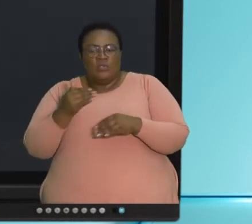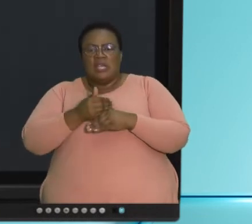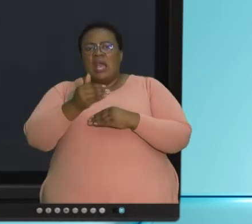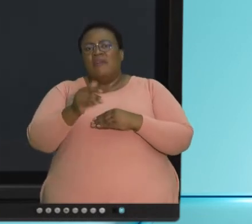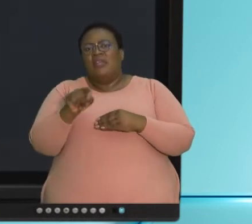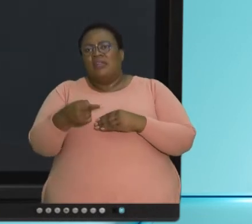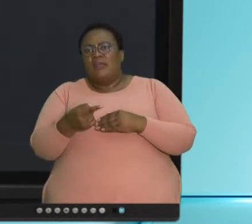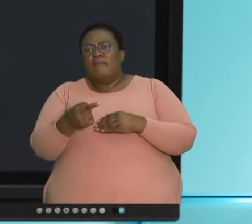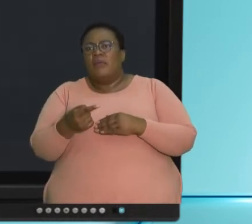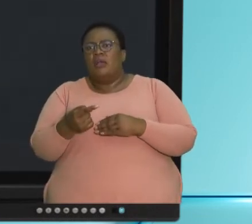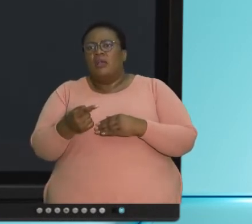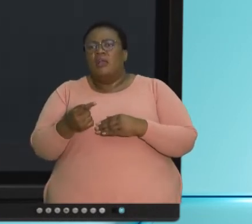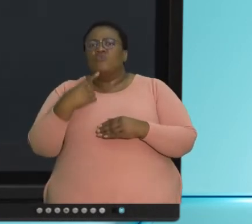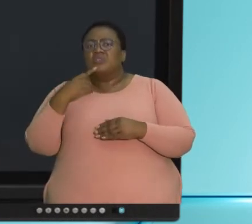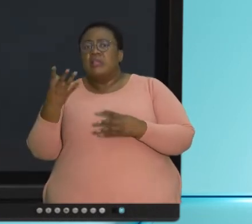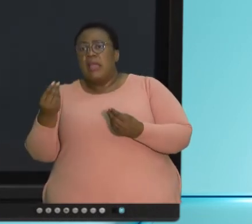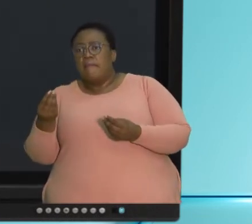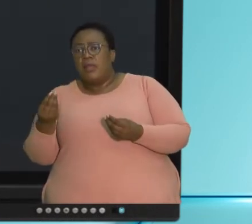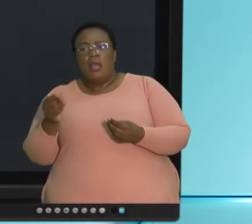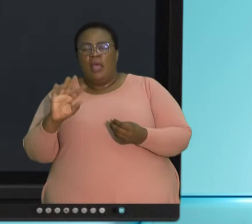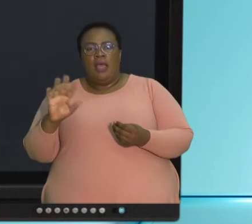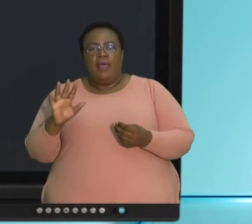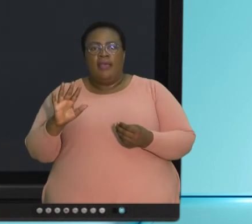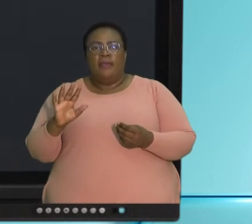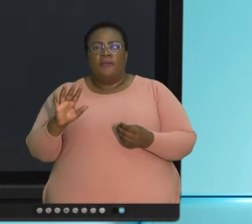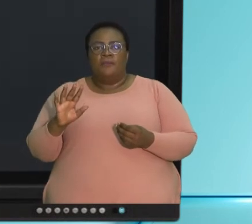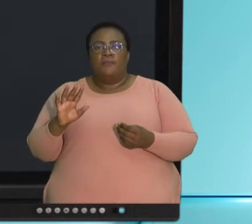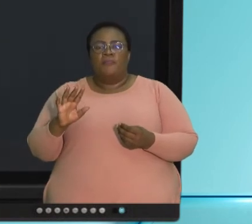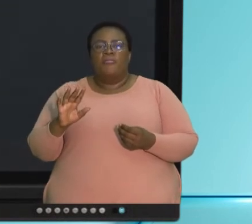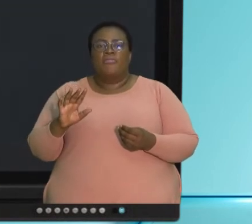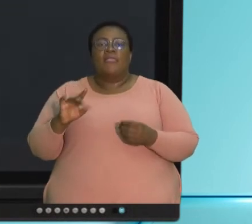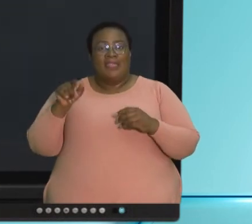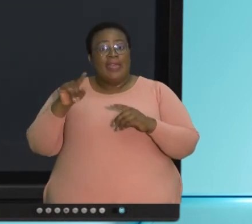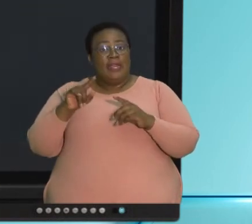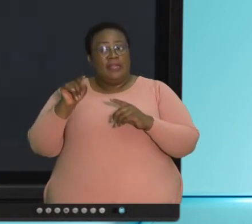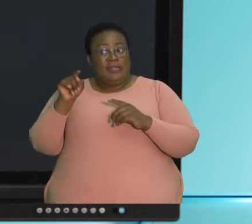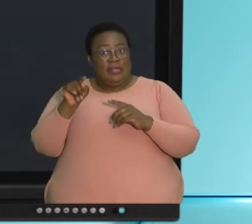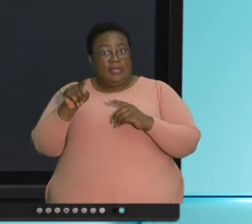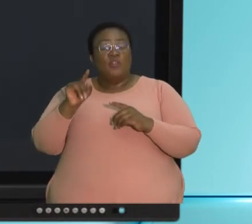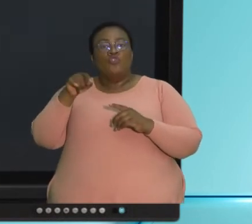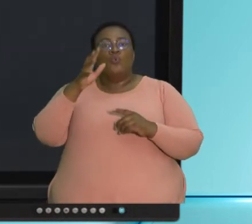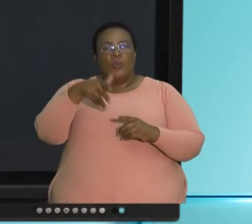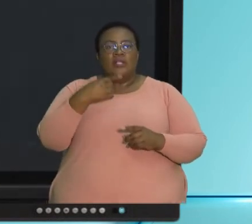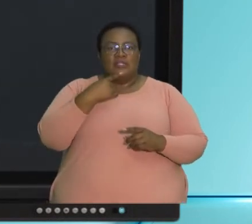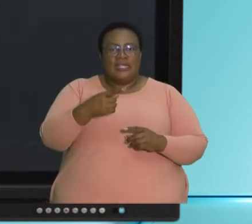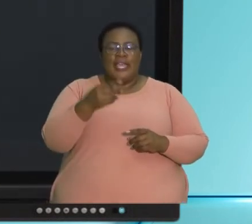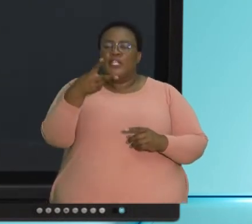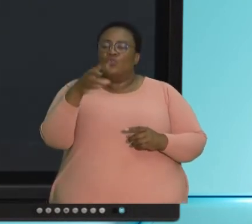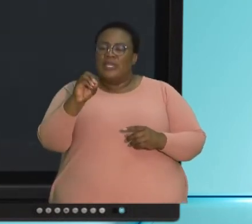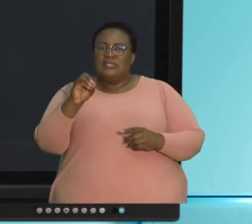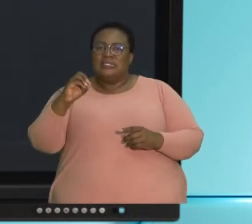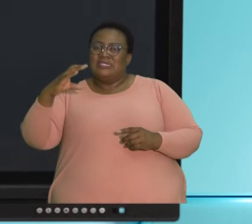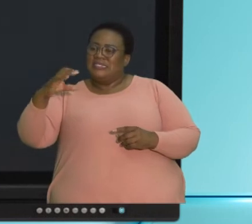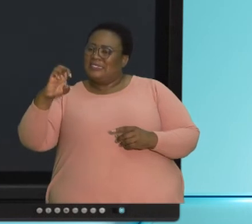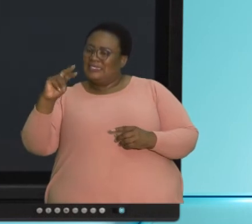we say after the comma, you don't call it as a number, you call them as individual digits. No. Here, you will say